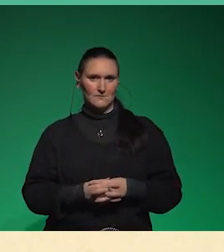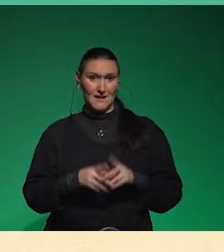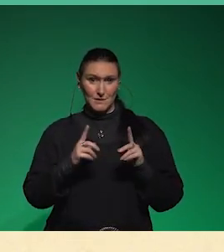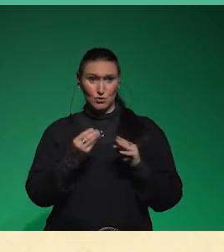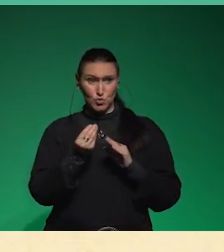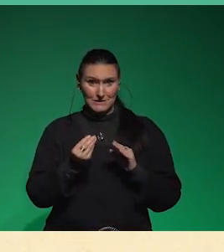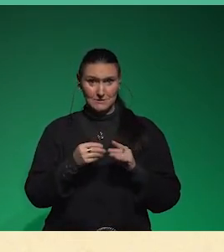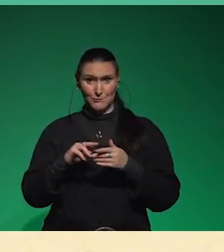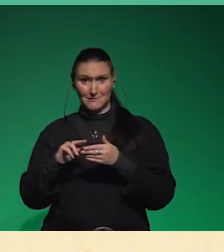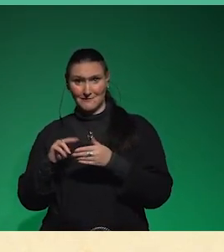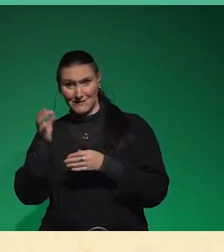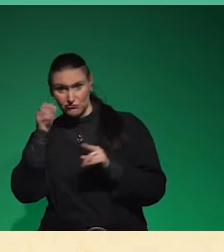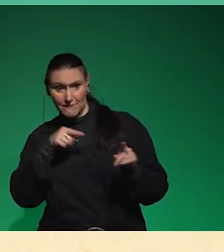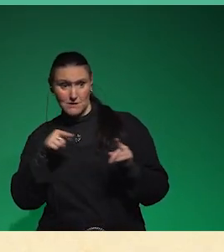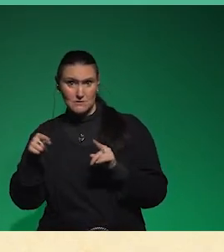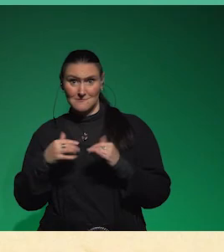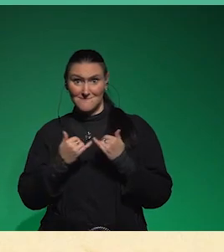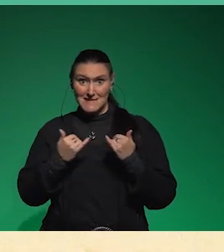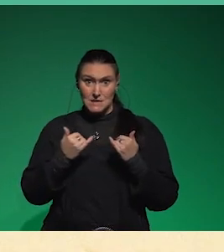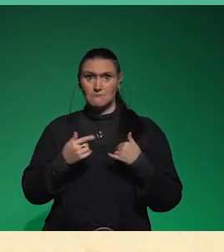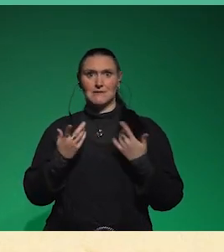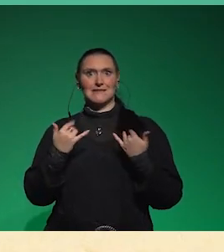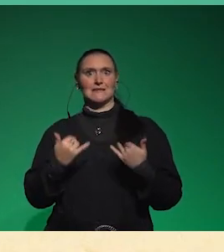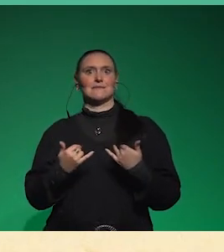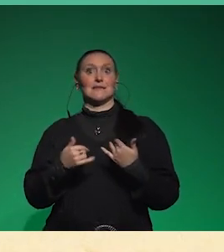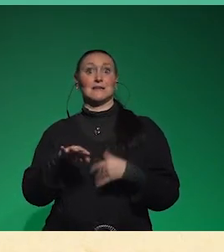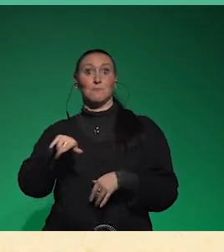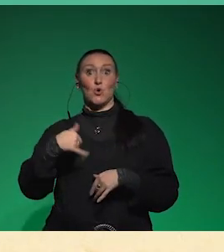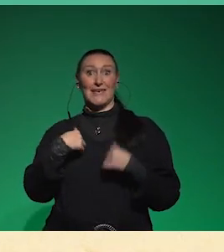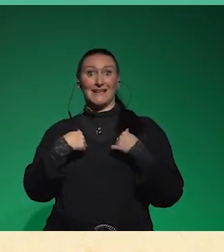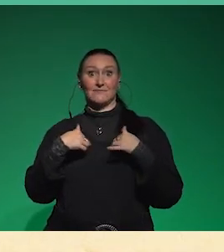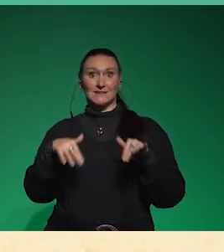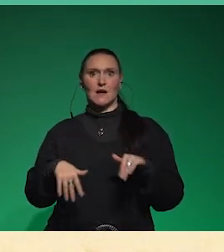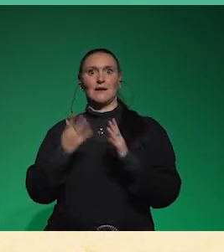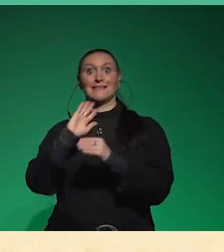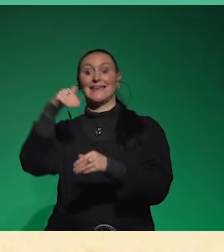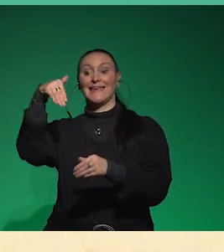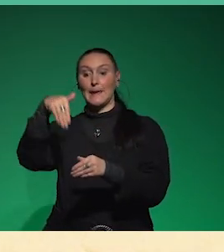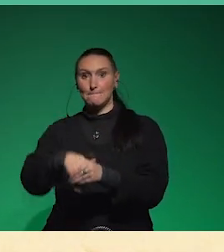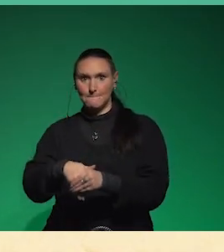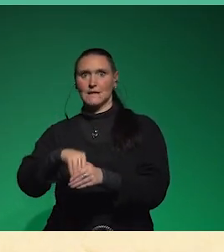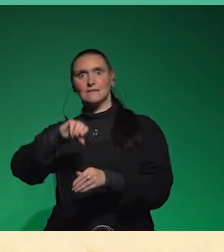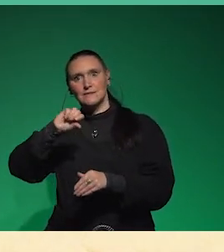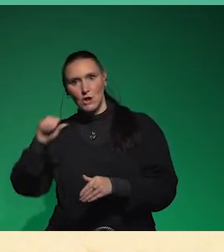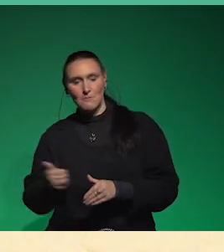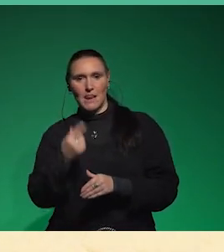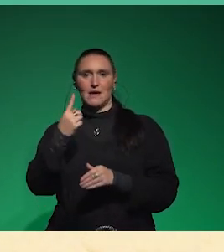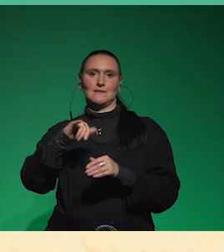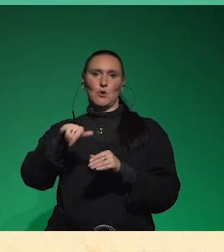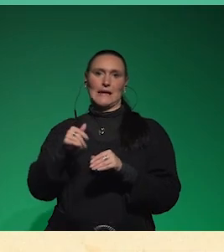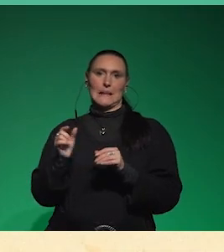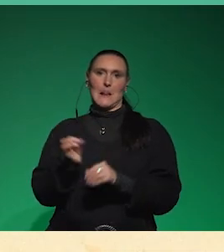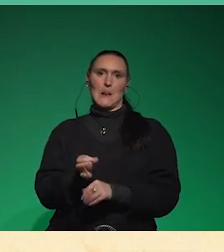I think it will be a challenge in some ways because we talk different languages, so we have to find languages, but it will also be